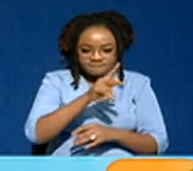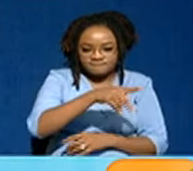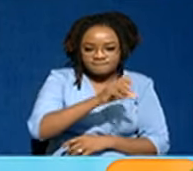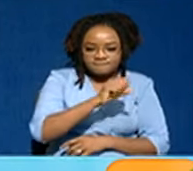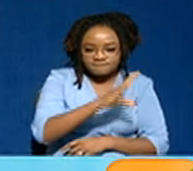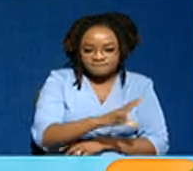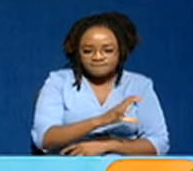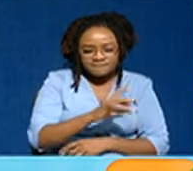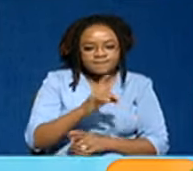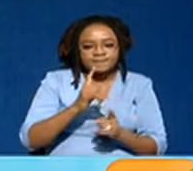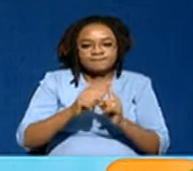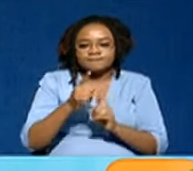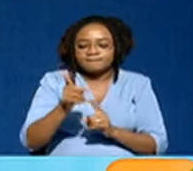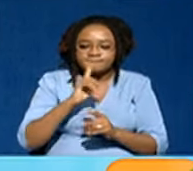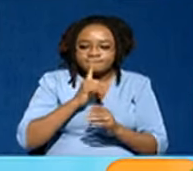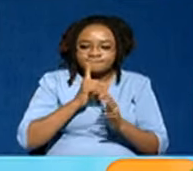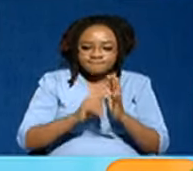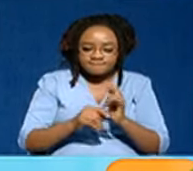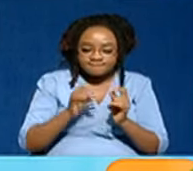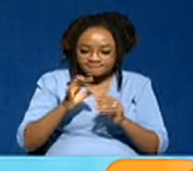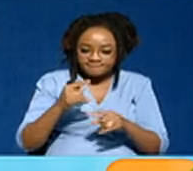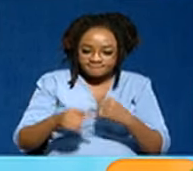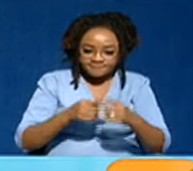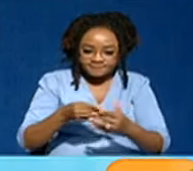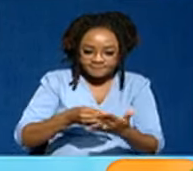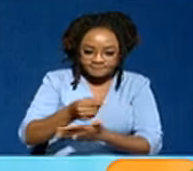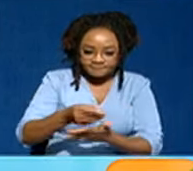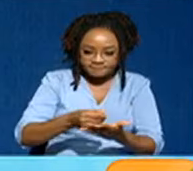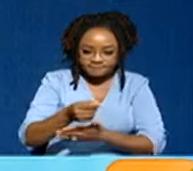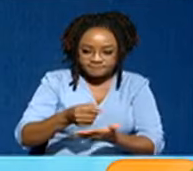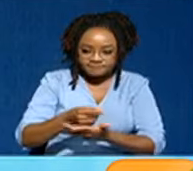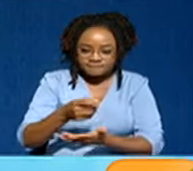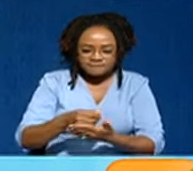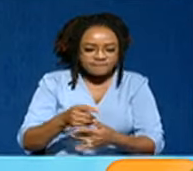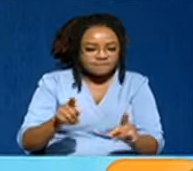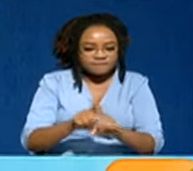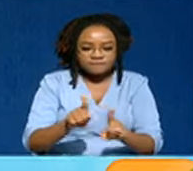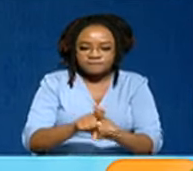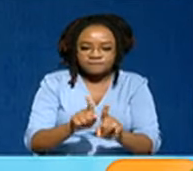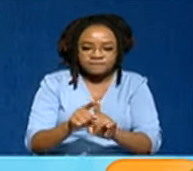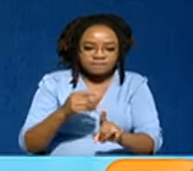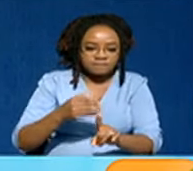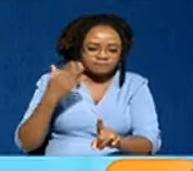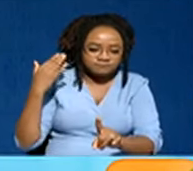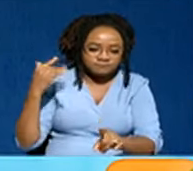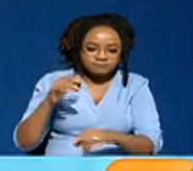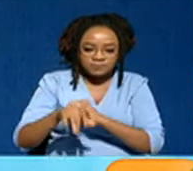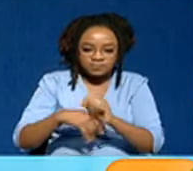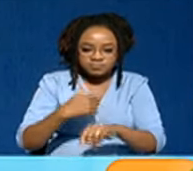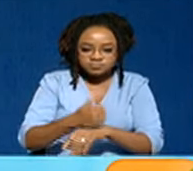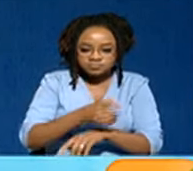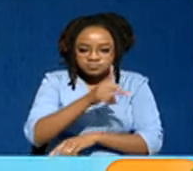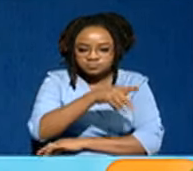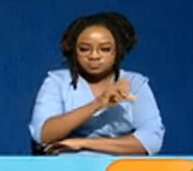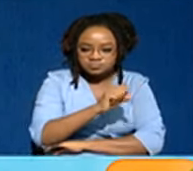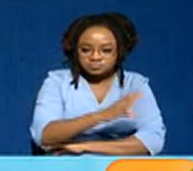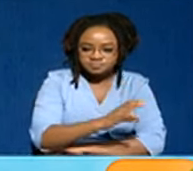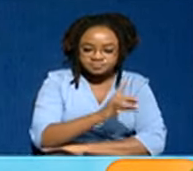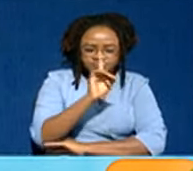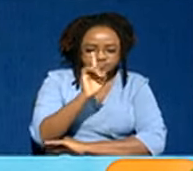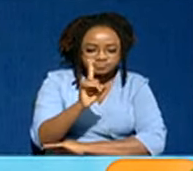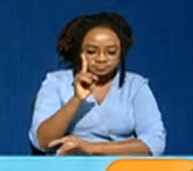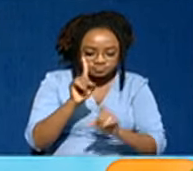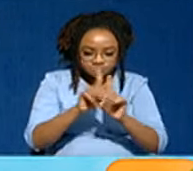saying that continue paying the degree as you are doing, as per the establishment of the PSC. But